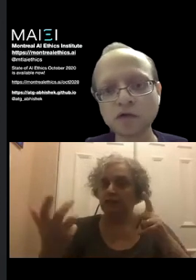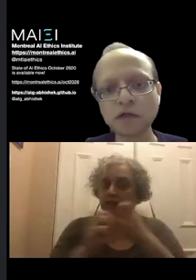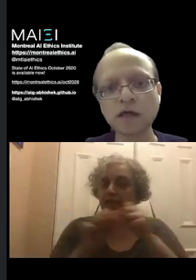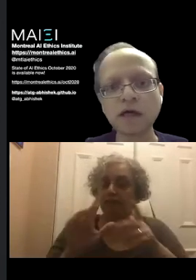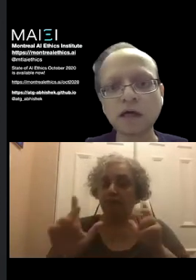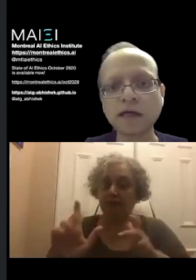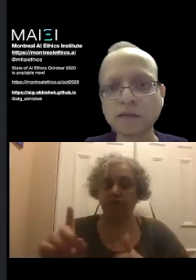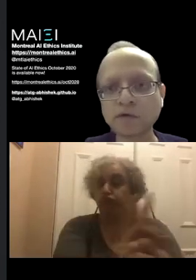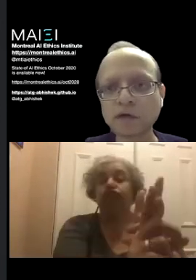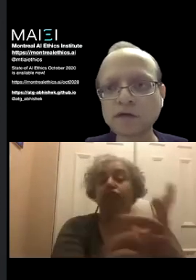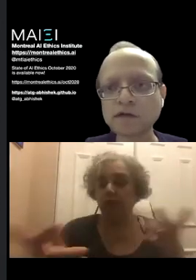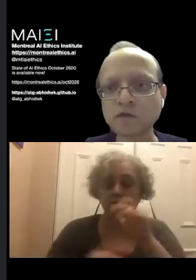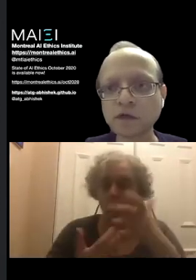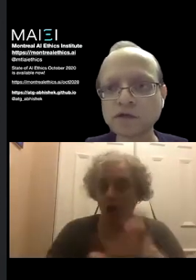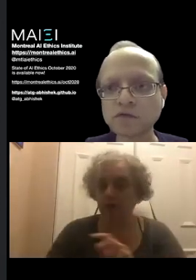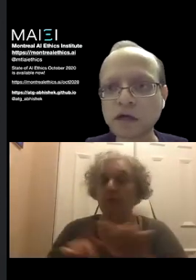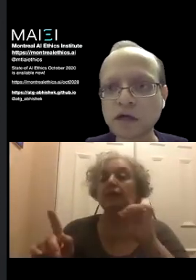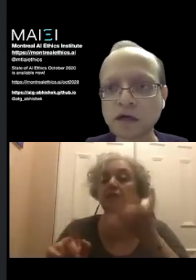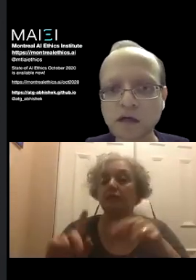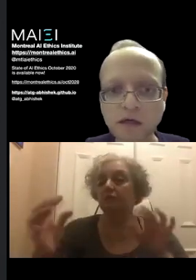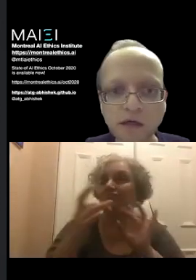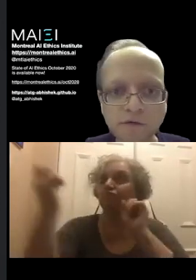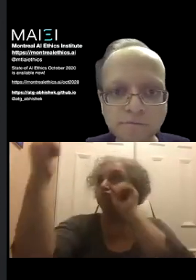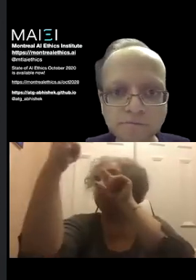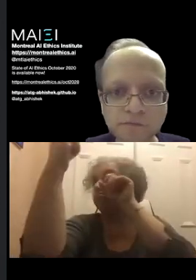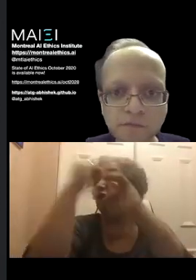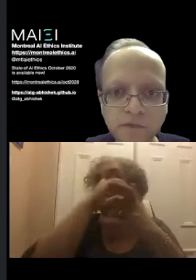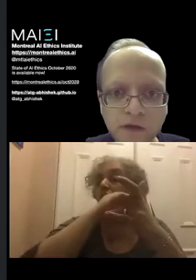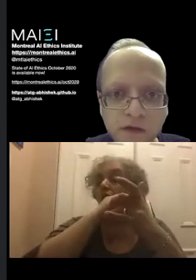we don't end up in a situation where,